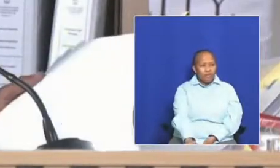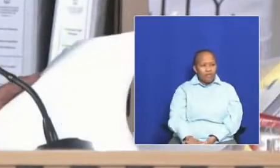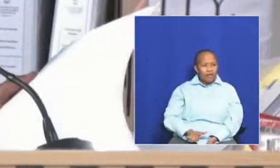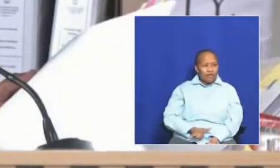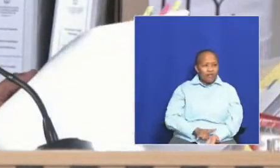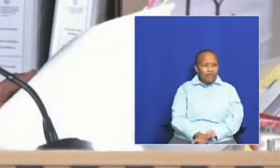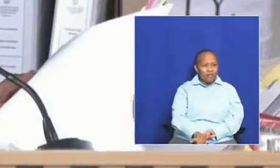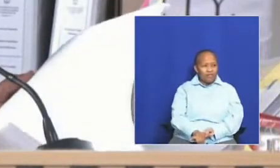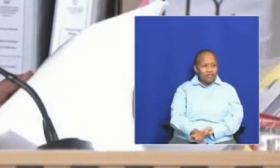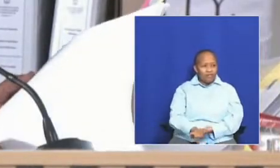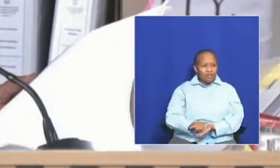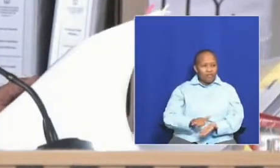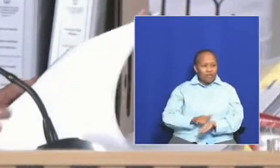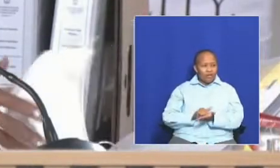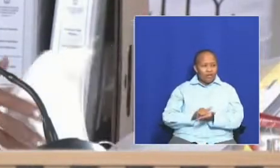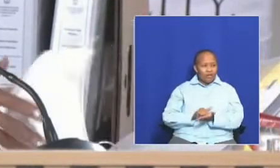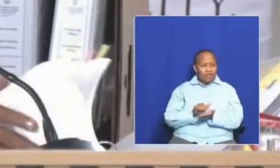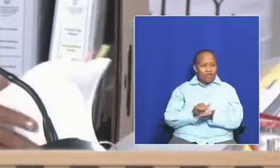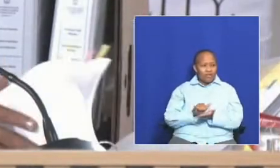of October 2020.